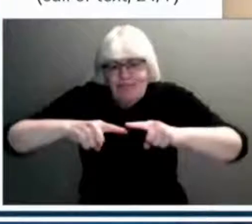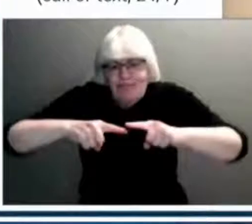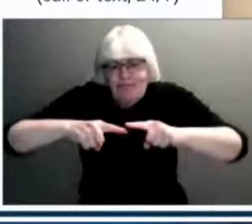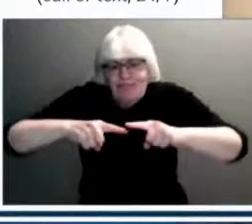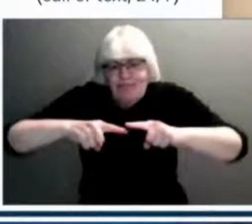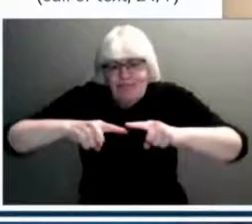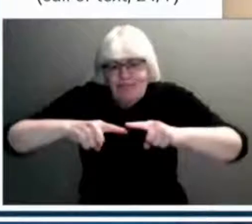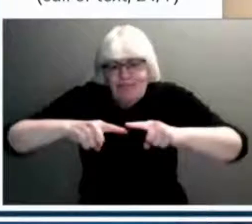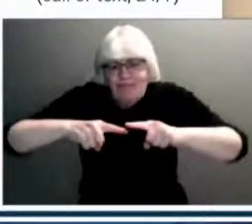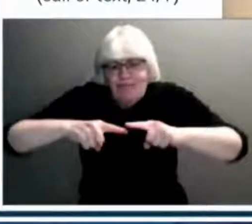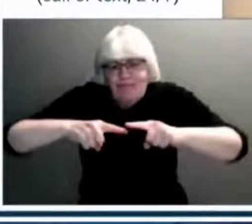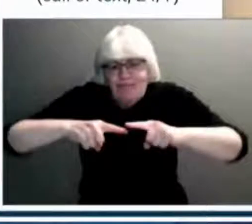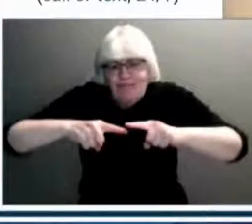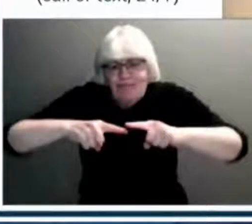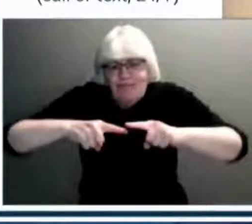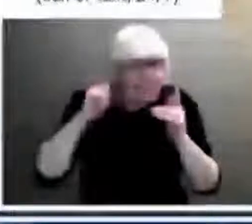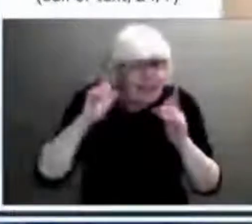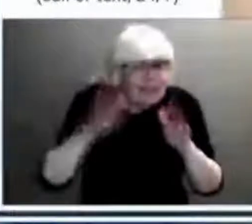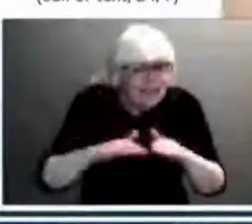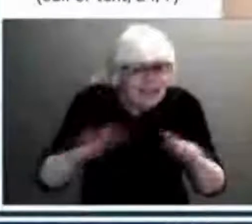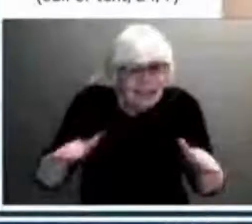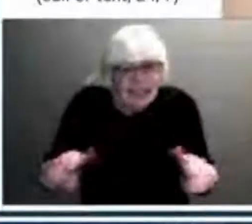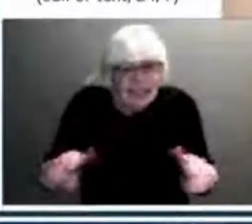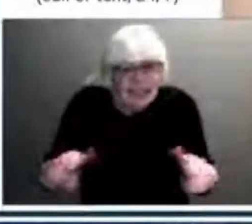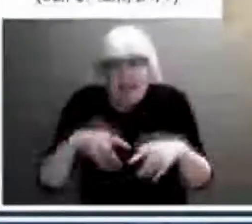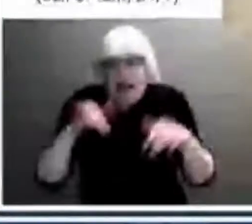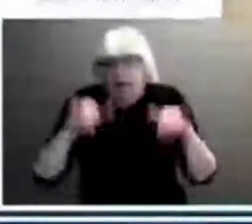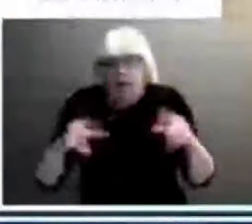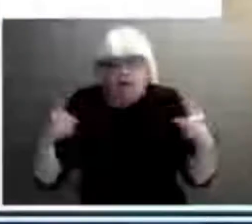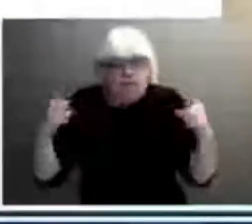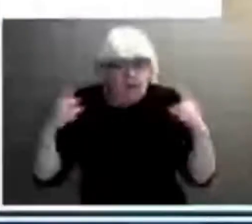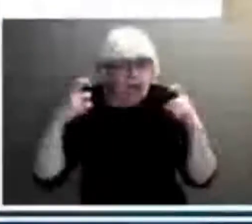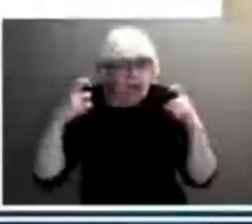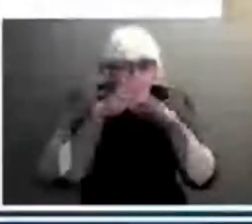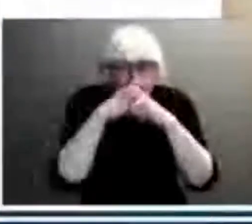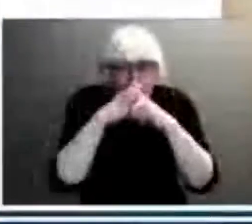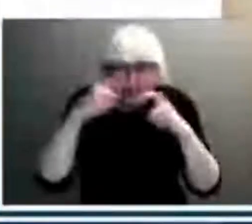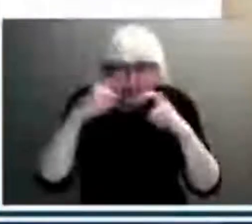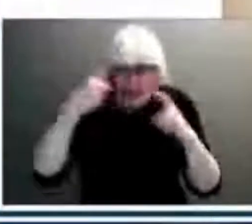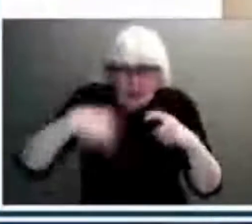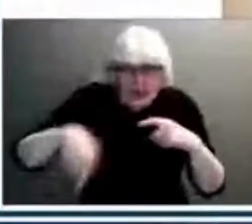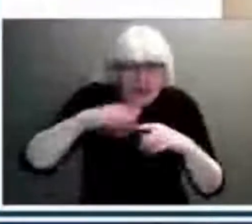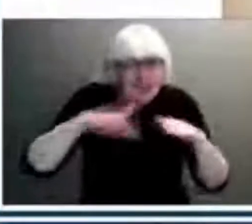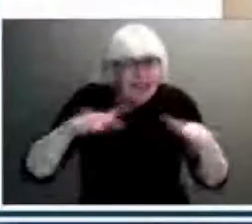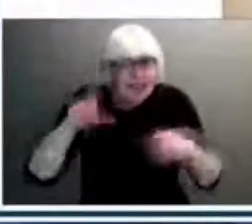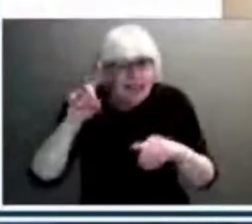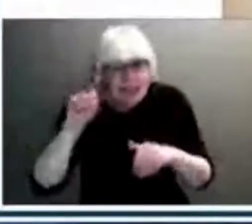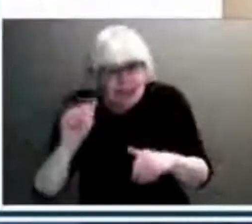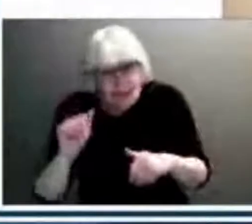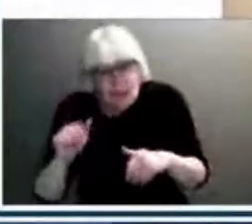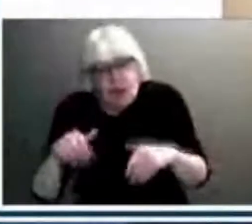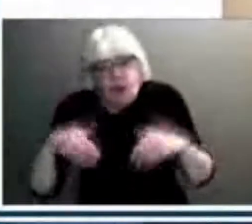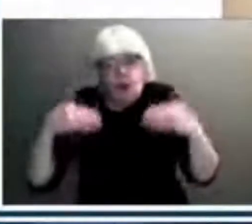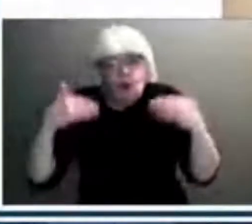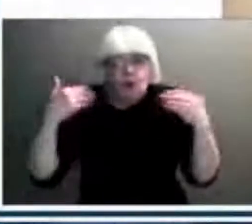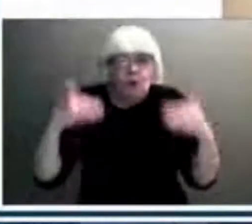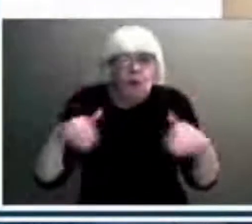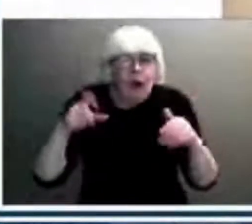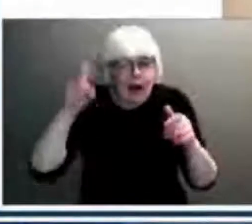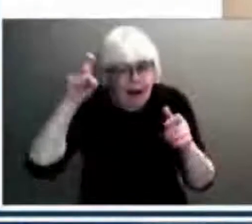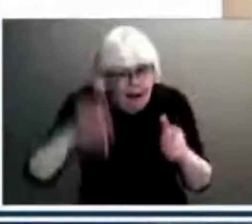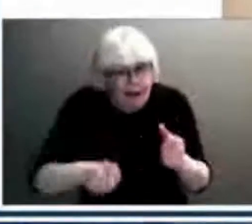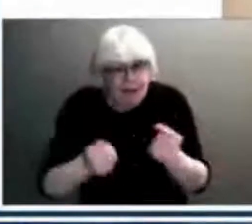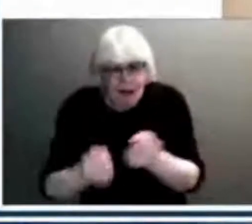children with complex, or even adults with complex disabilities that require lots of additional supports. We have been doing this